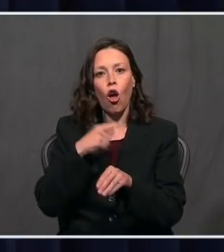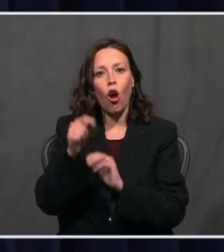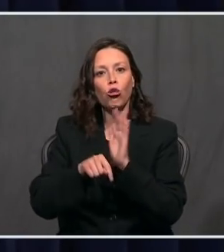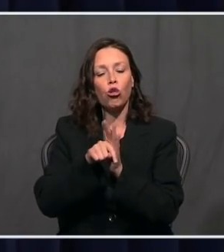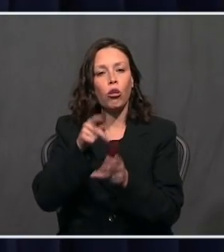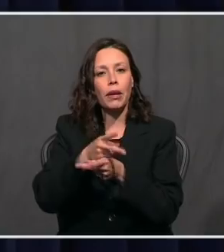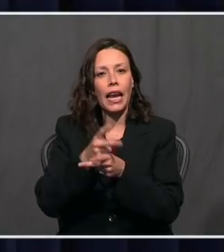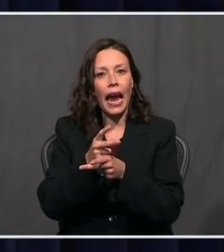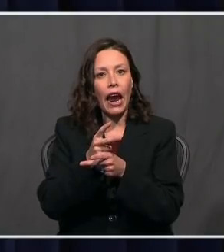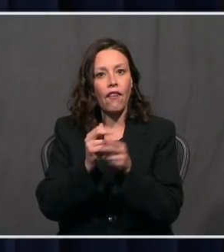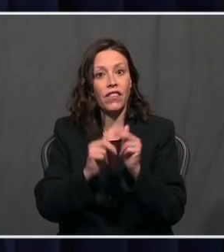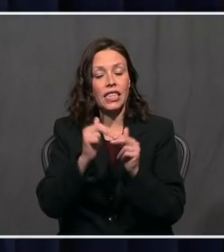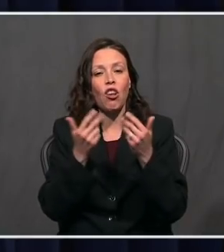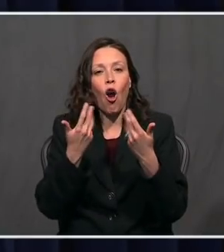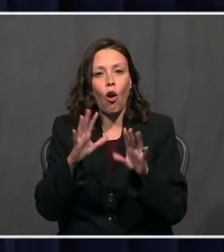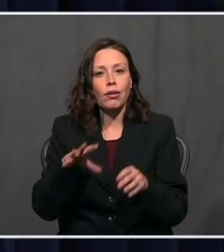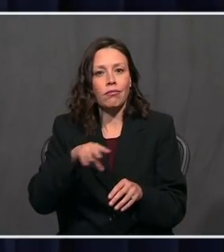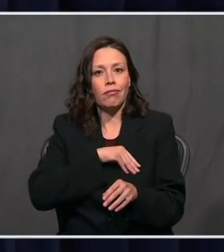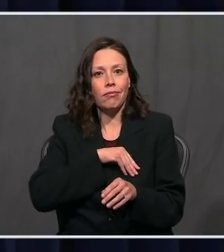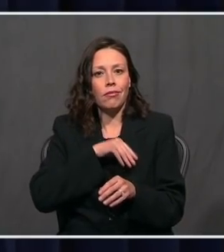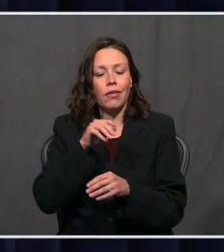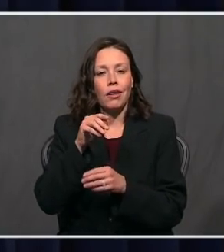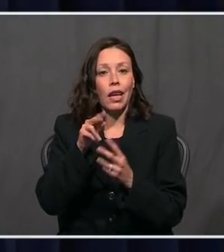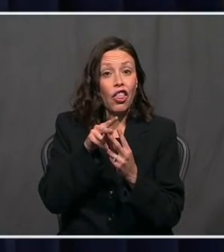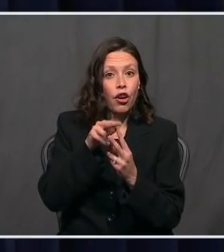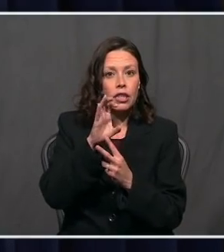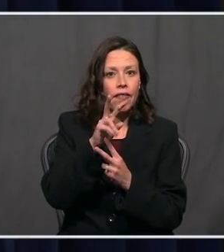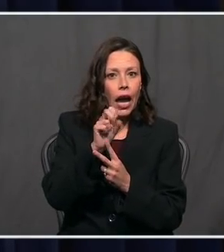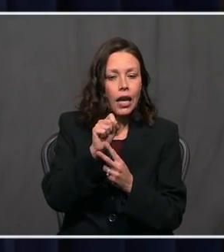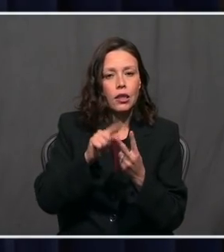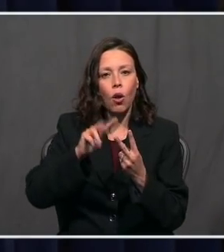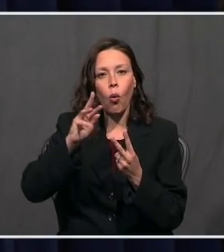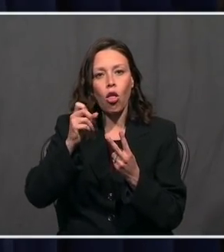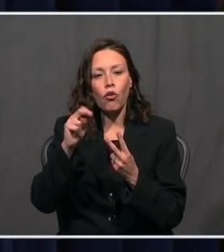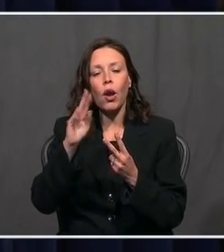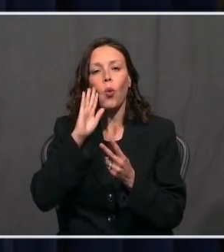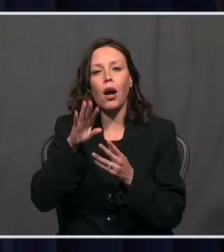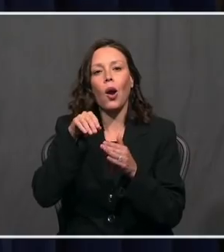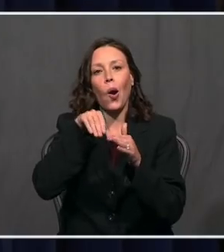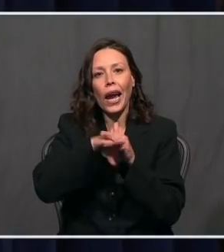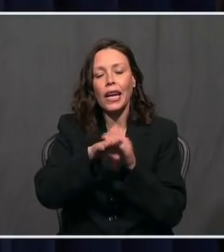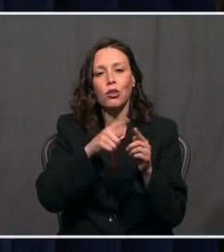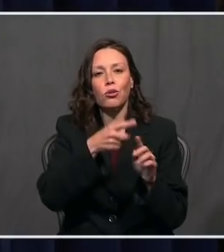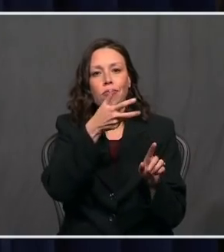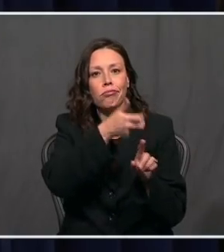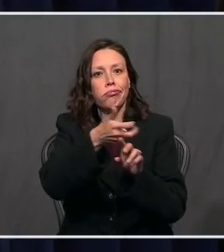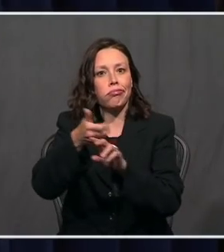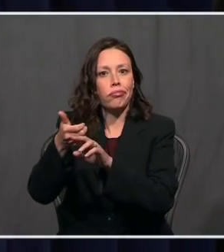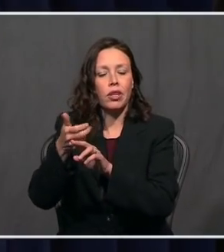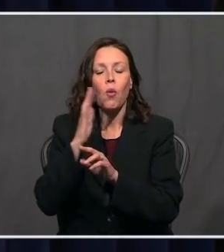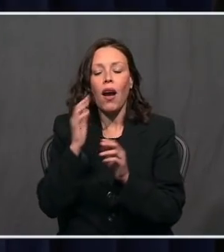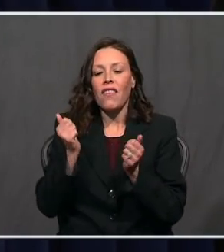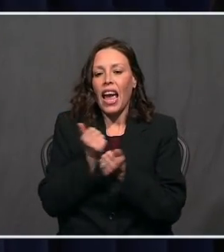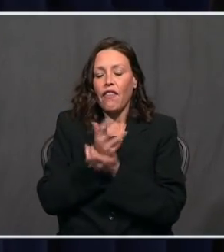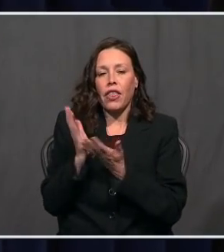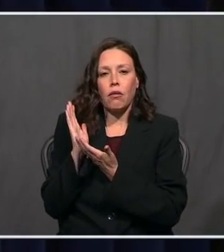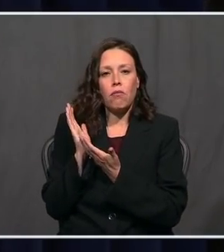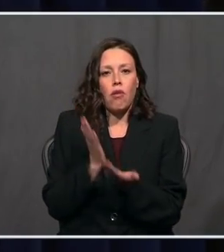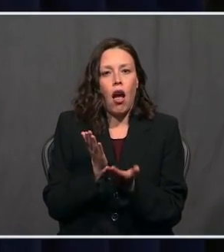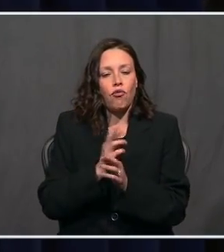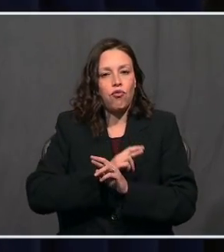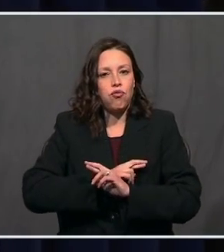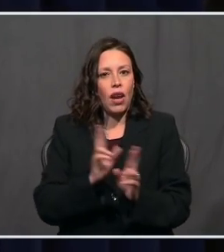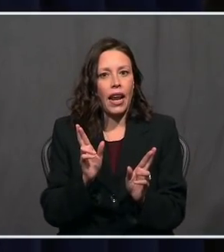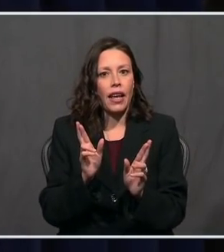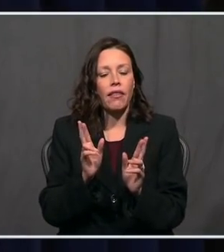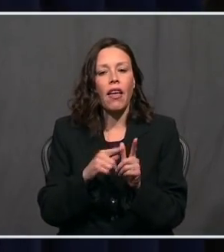already signed up to have either CVS or Walgreens perform this role. It's an absolute turnkey service. They'll have everything that's needed to vaccinate. They'll